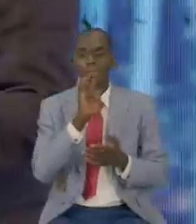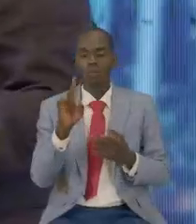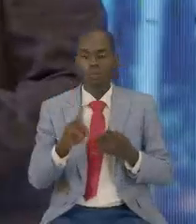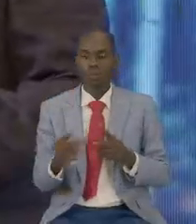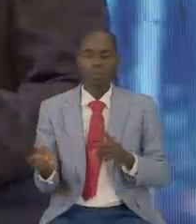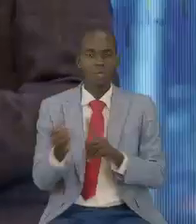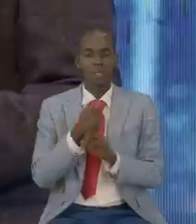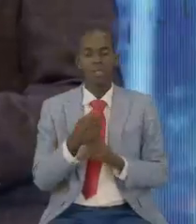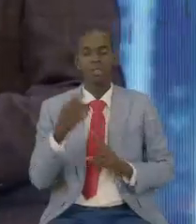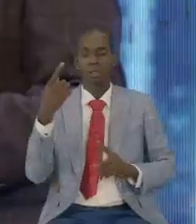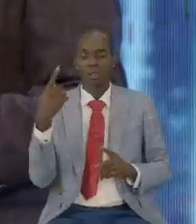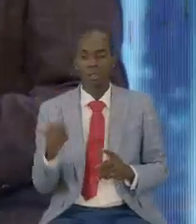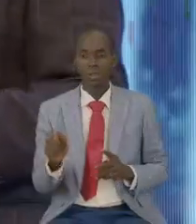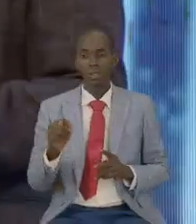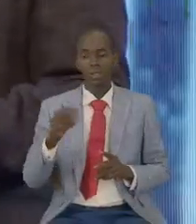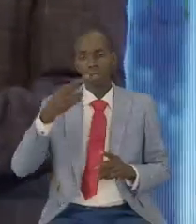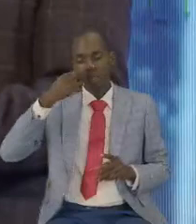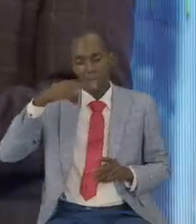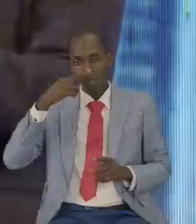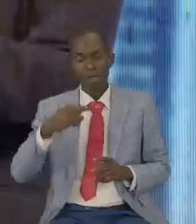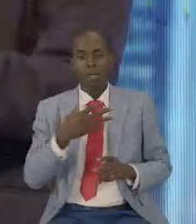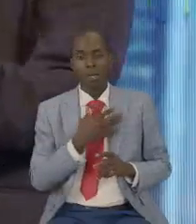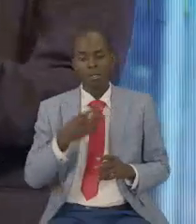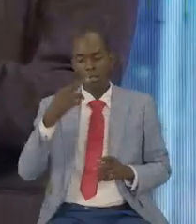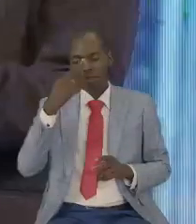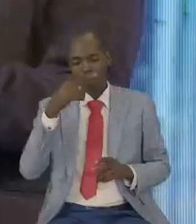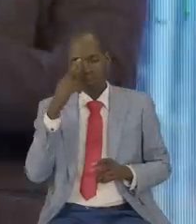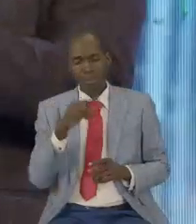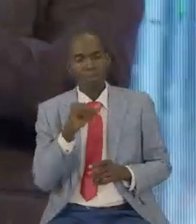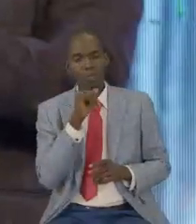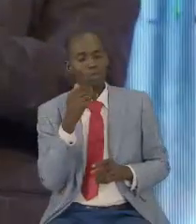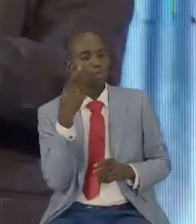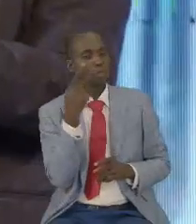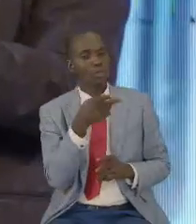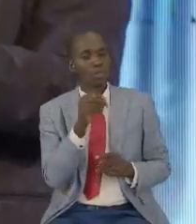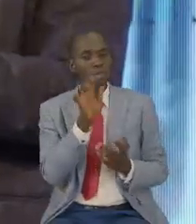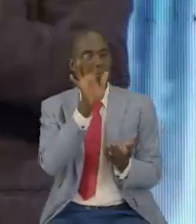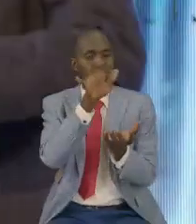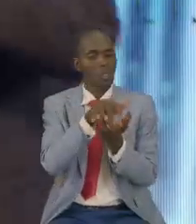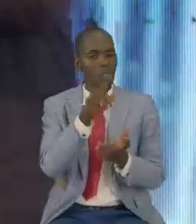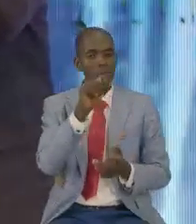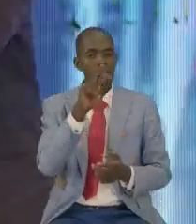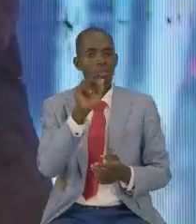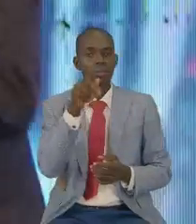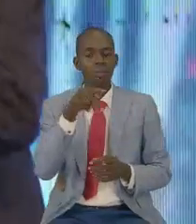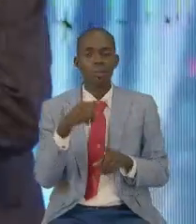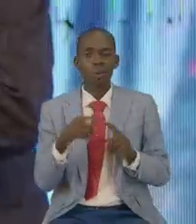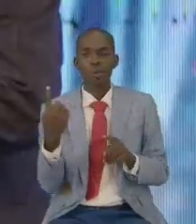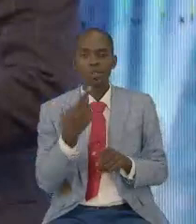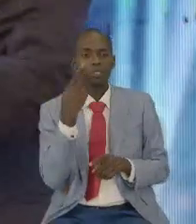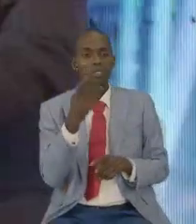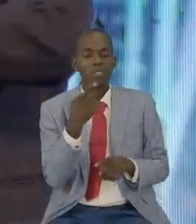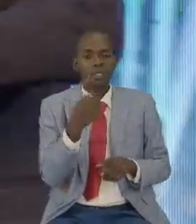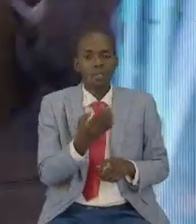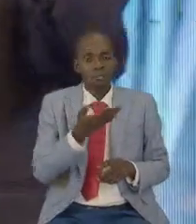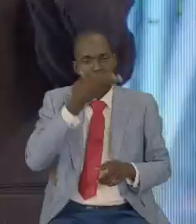see. The fish cannot see the hook. All he can see is the bait. That is sow it, and then went